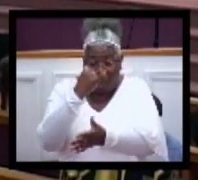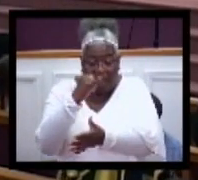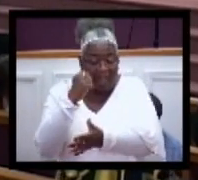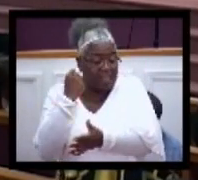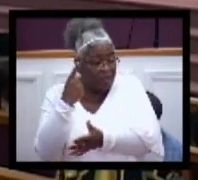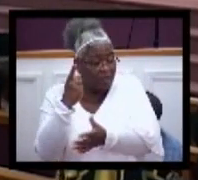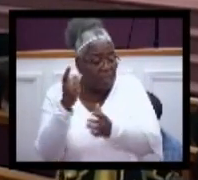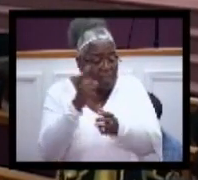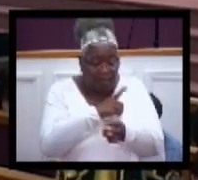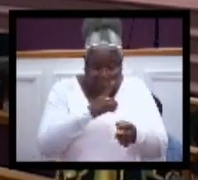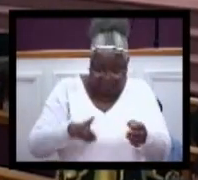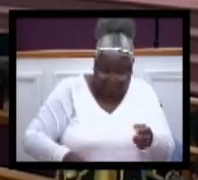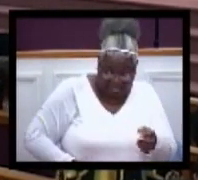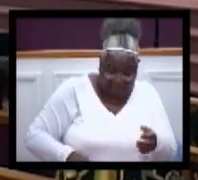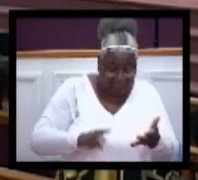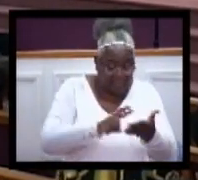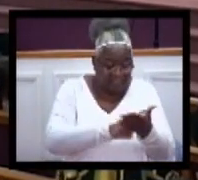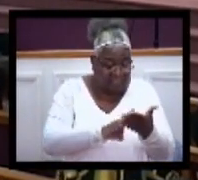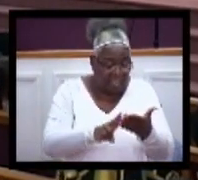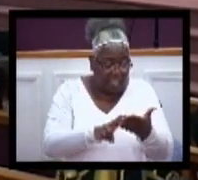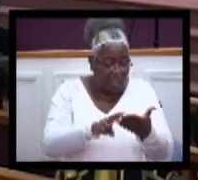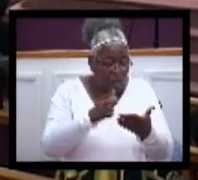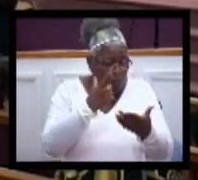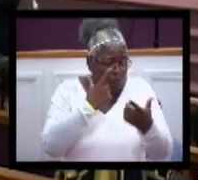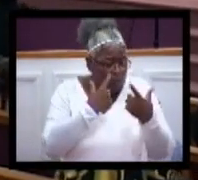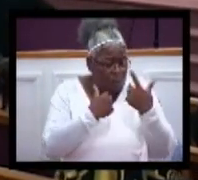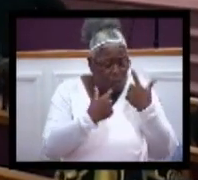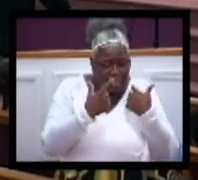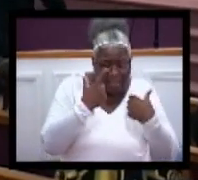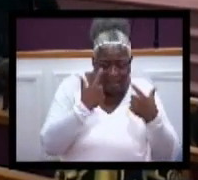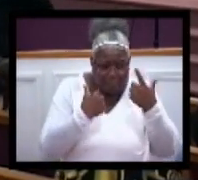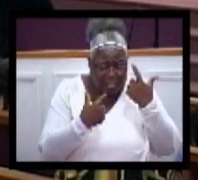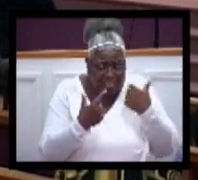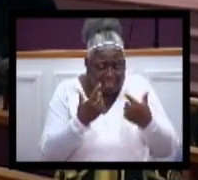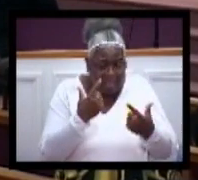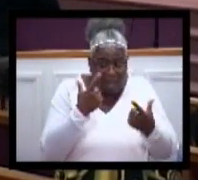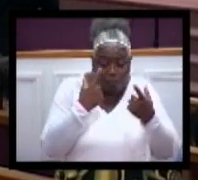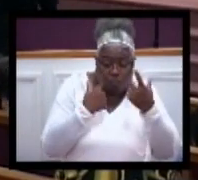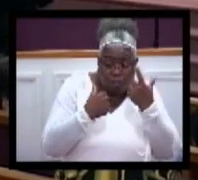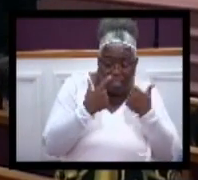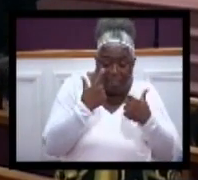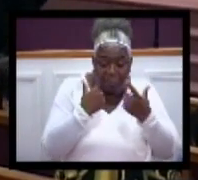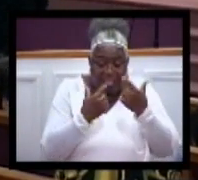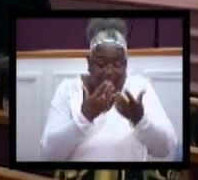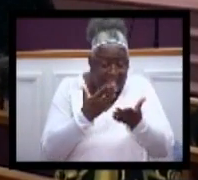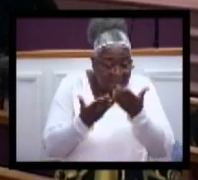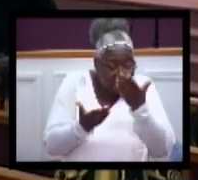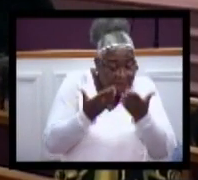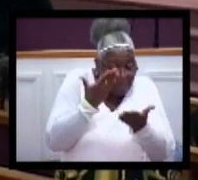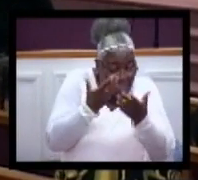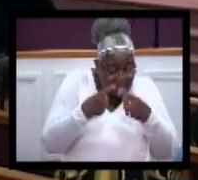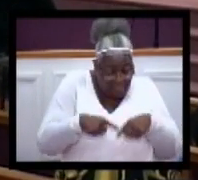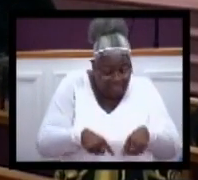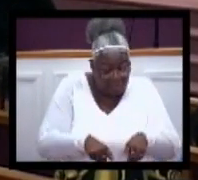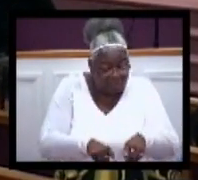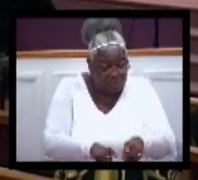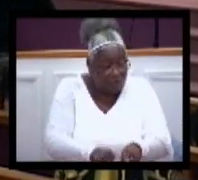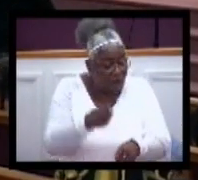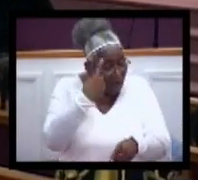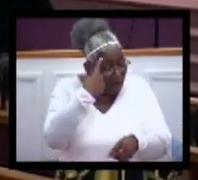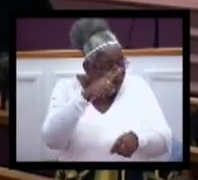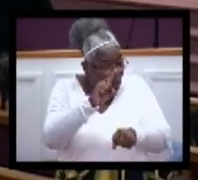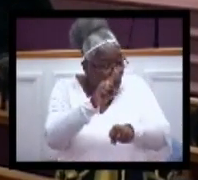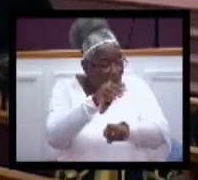said, weeping, y'all don't hear me, weeping may endure for